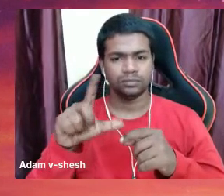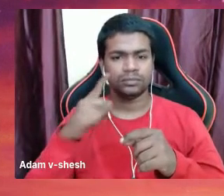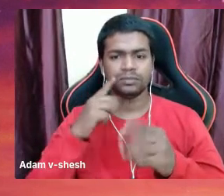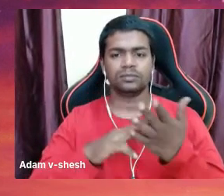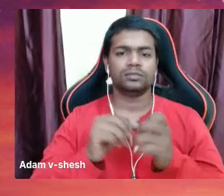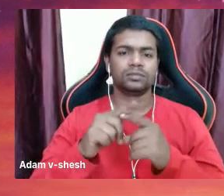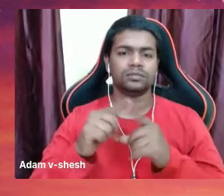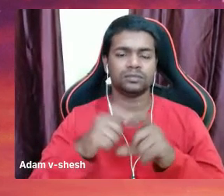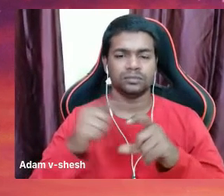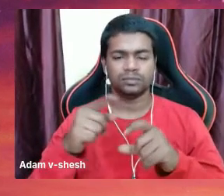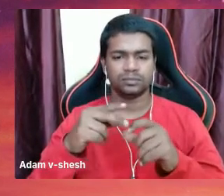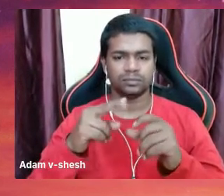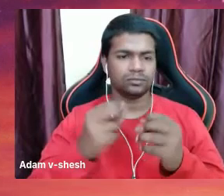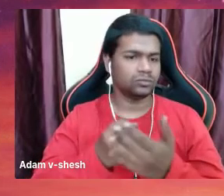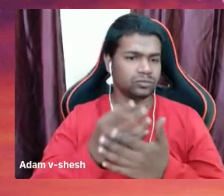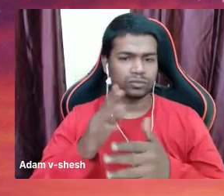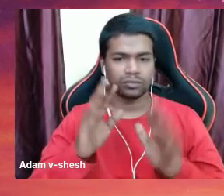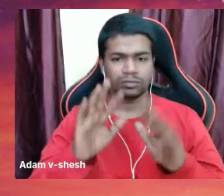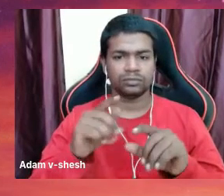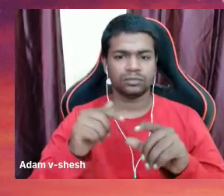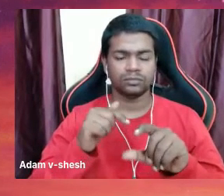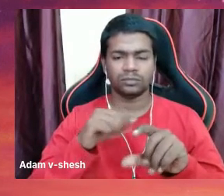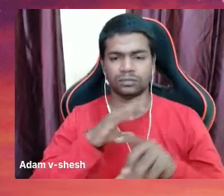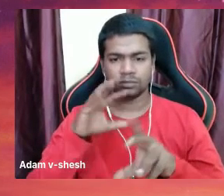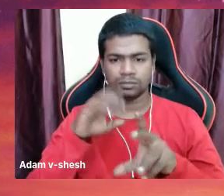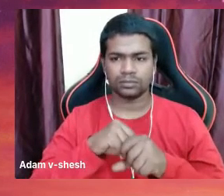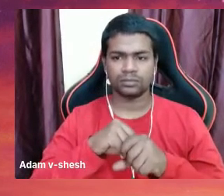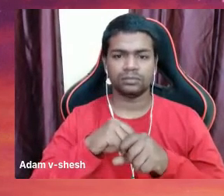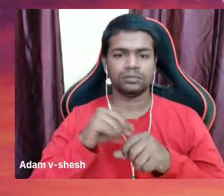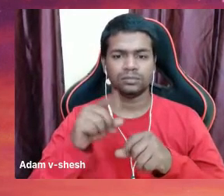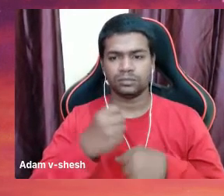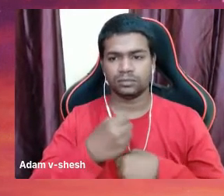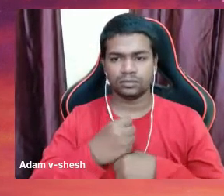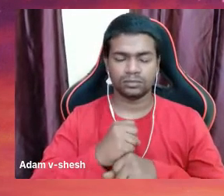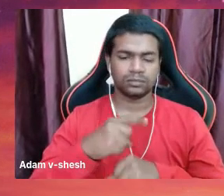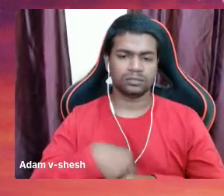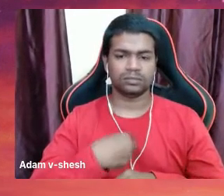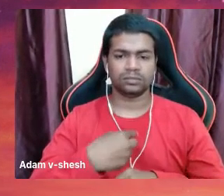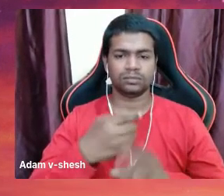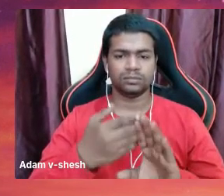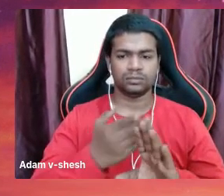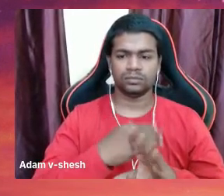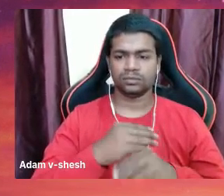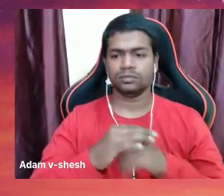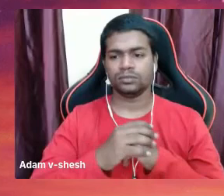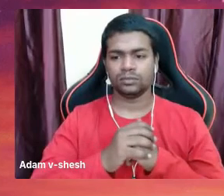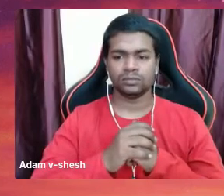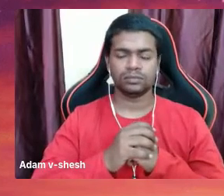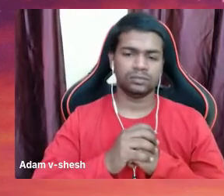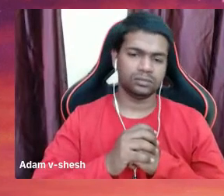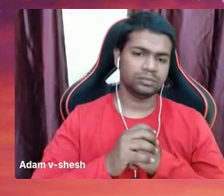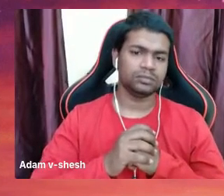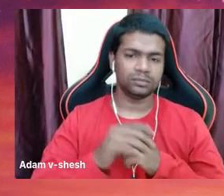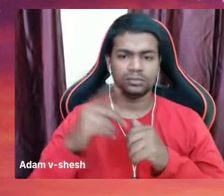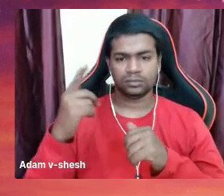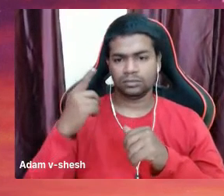I think if we can use exactly as you said, those elements that we have in place to build ourselves as the early movers and global, potentially global